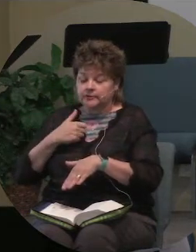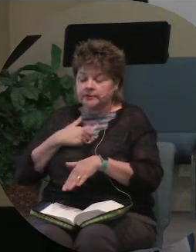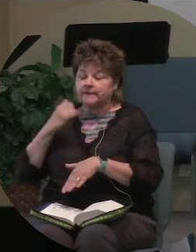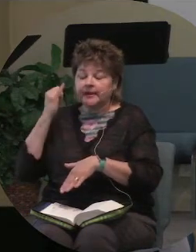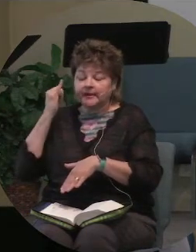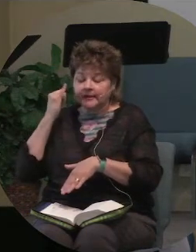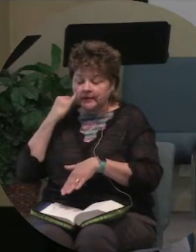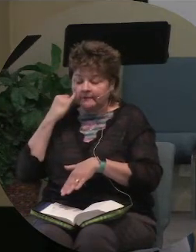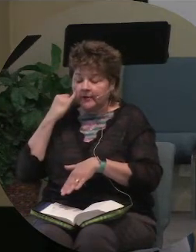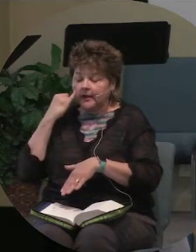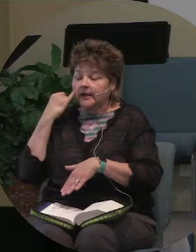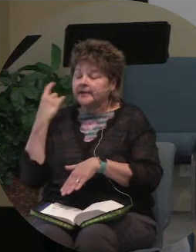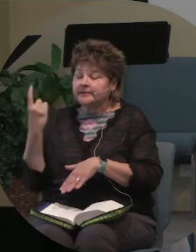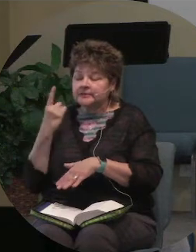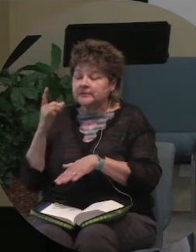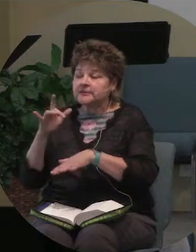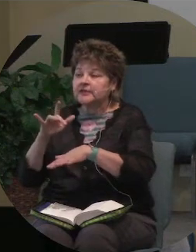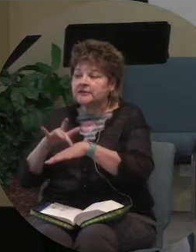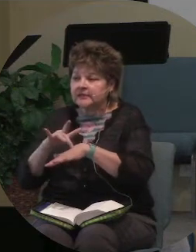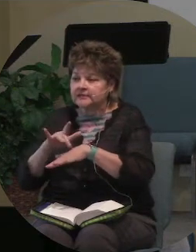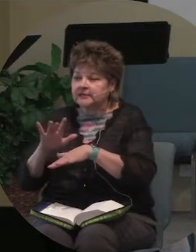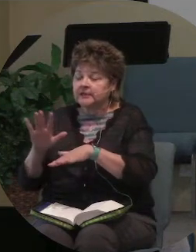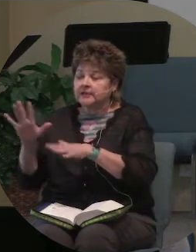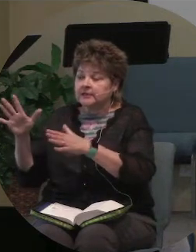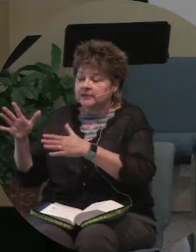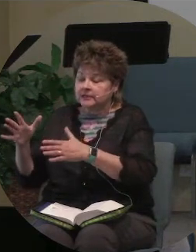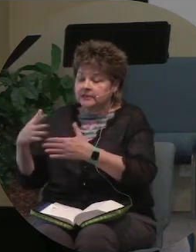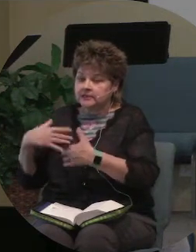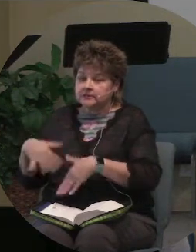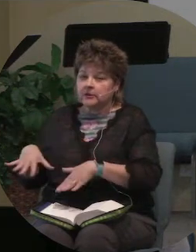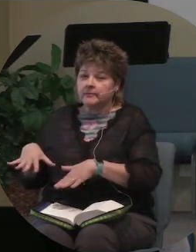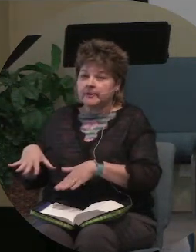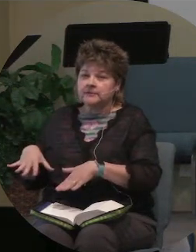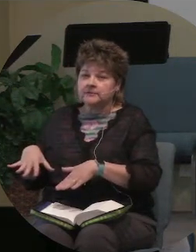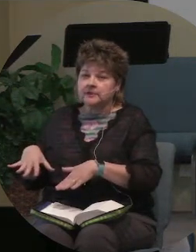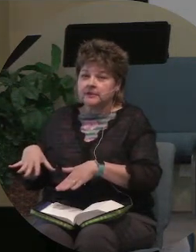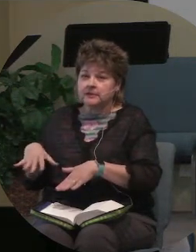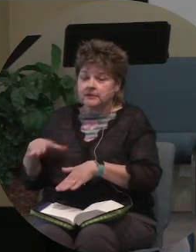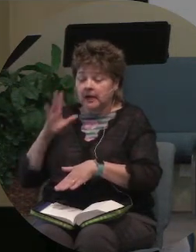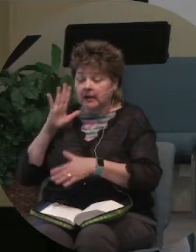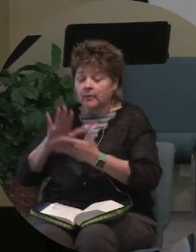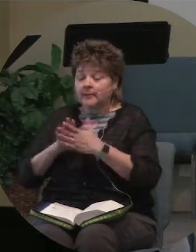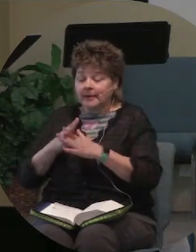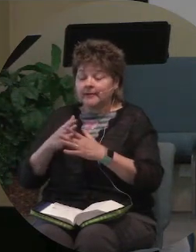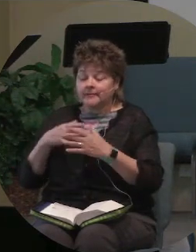"If I just touch his garments, I'll get well."